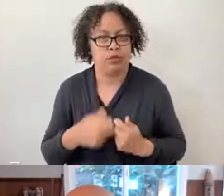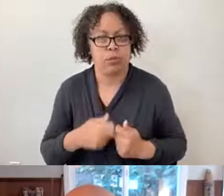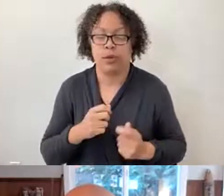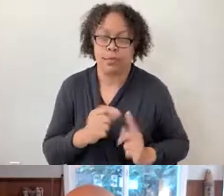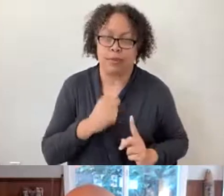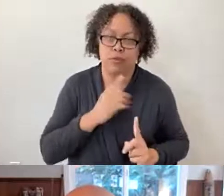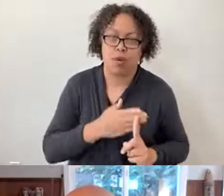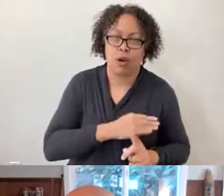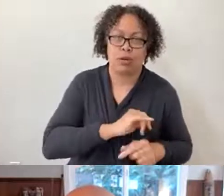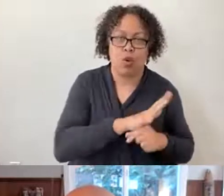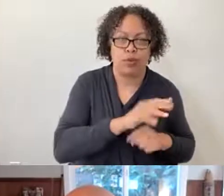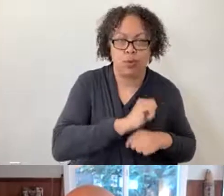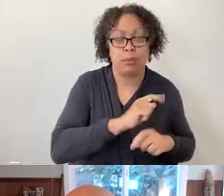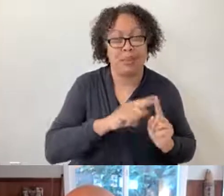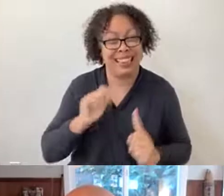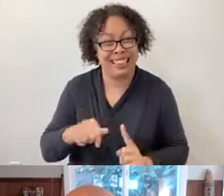this is also hard.